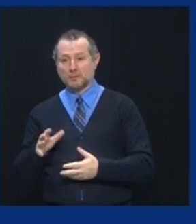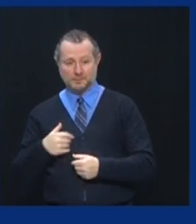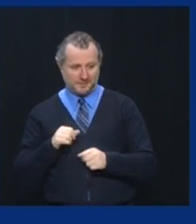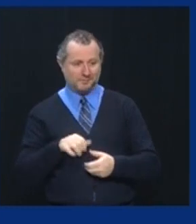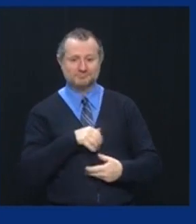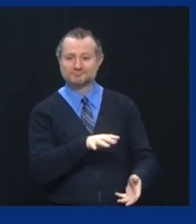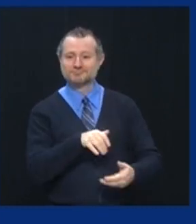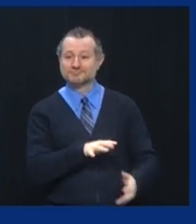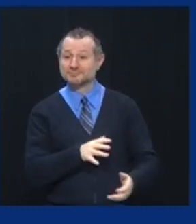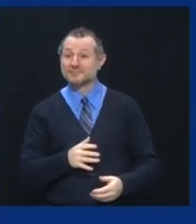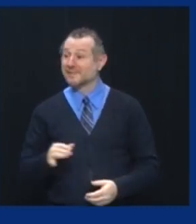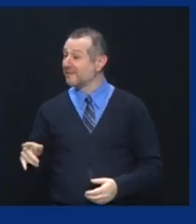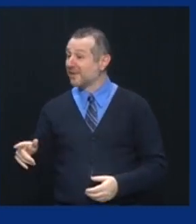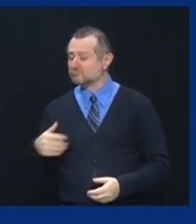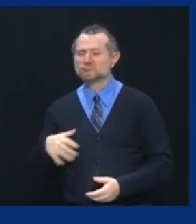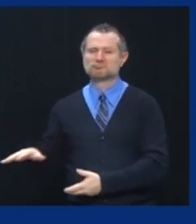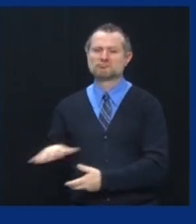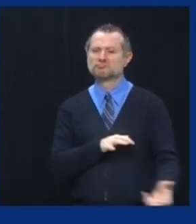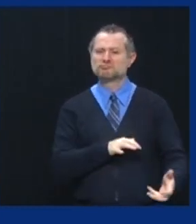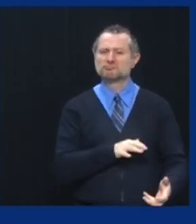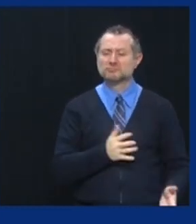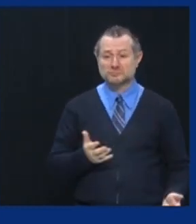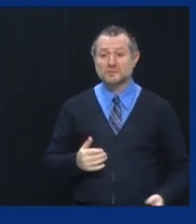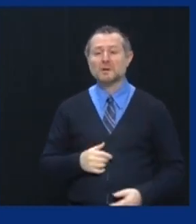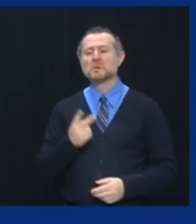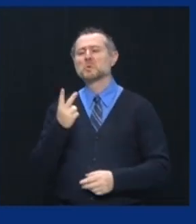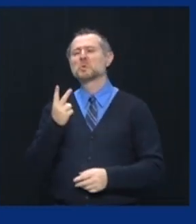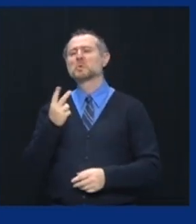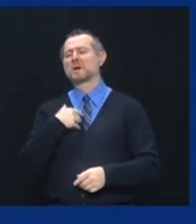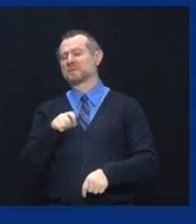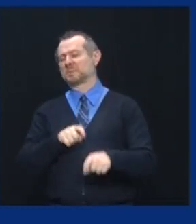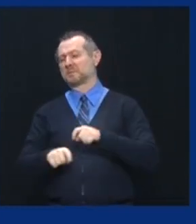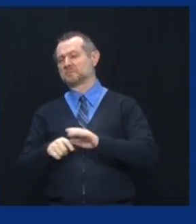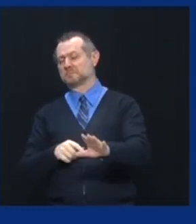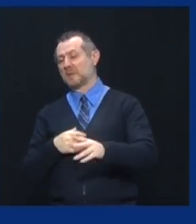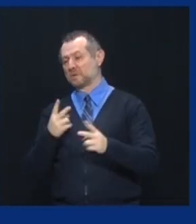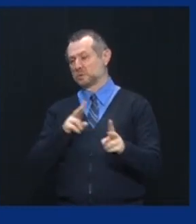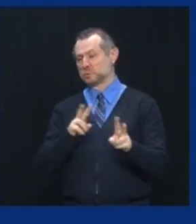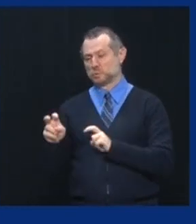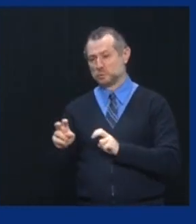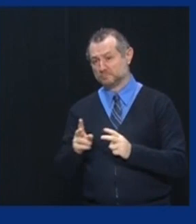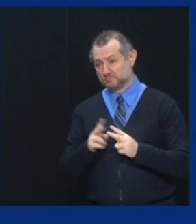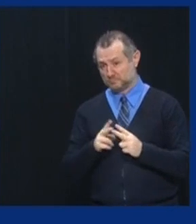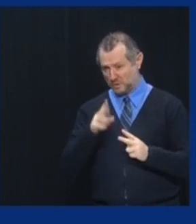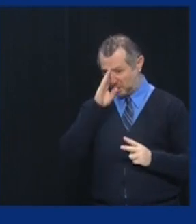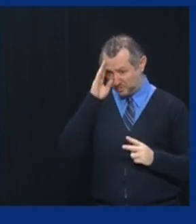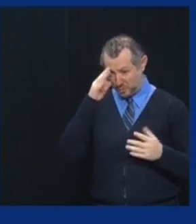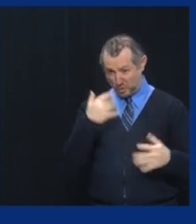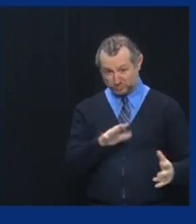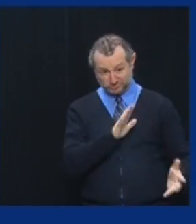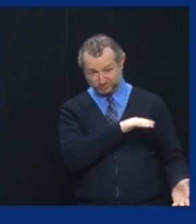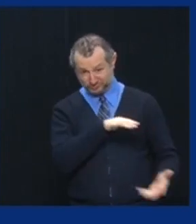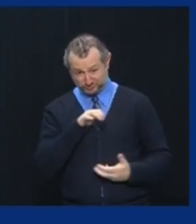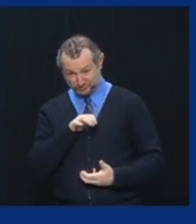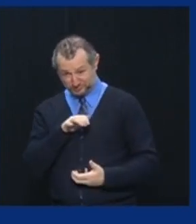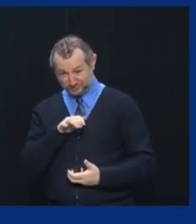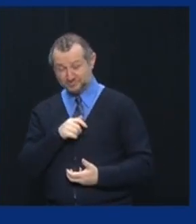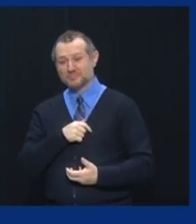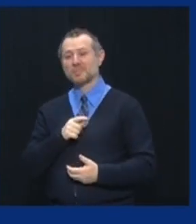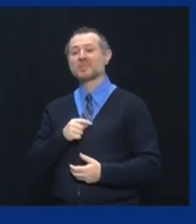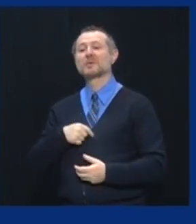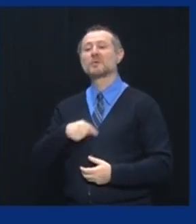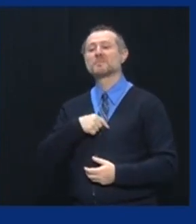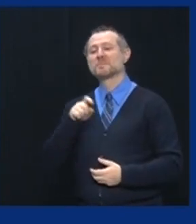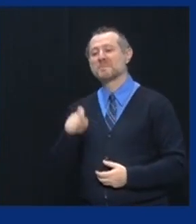Let me take a step back. We have two issues. For the hospitals that now have the vaccine, I need them to get